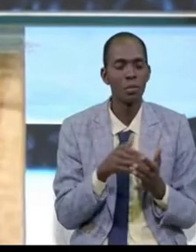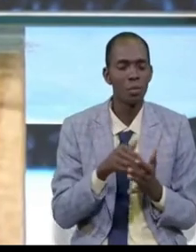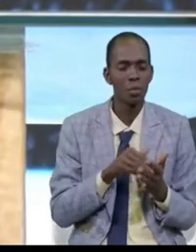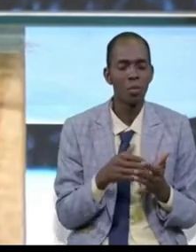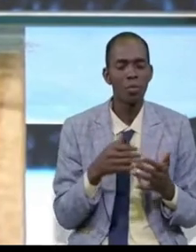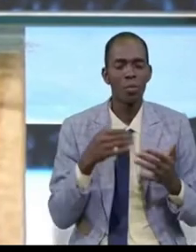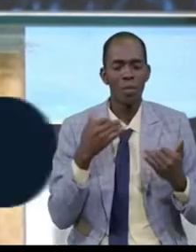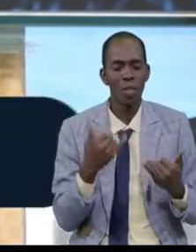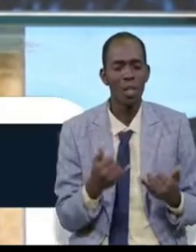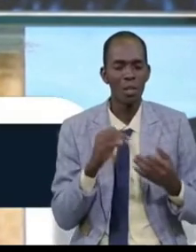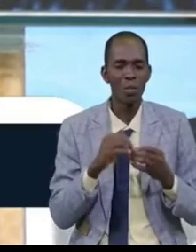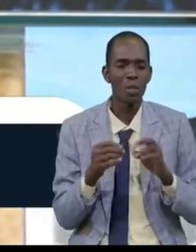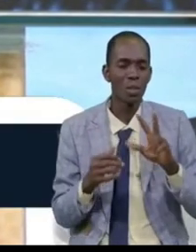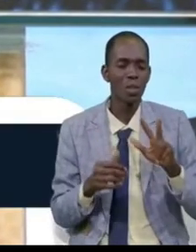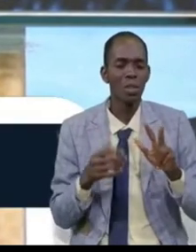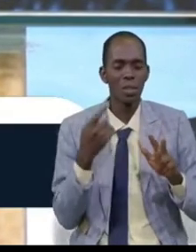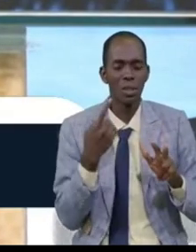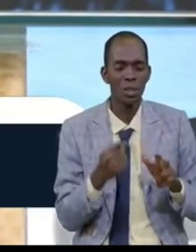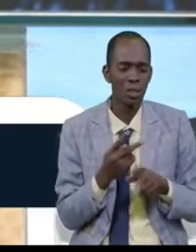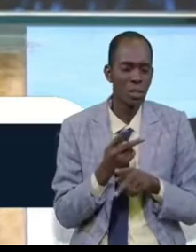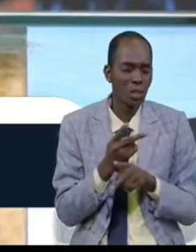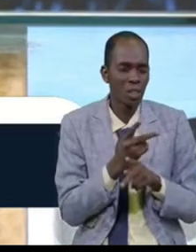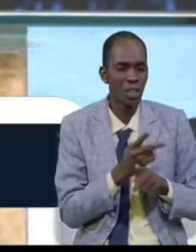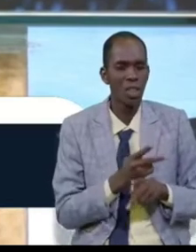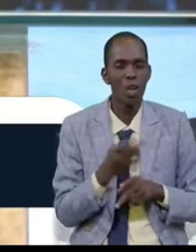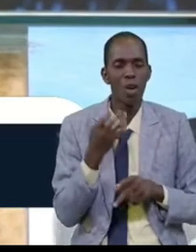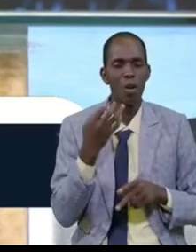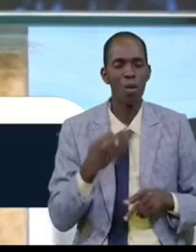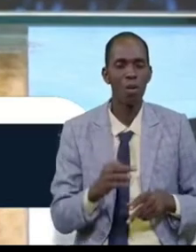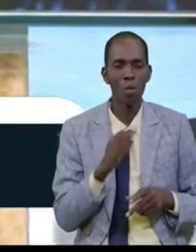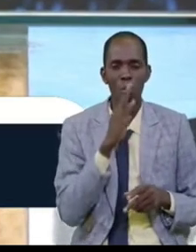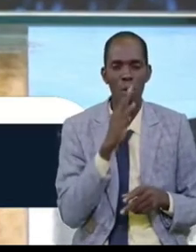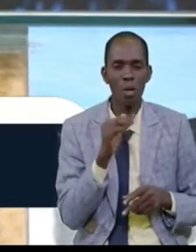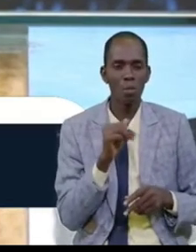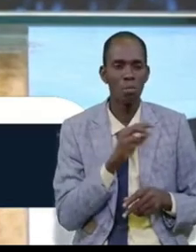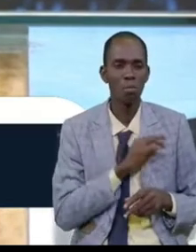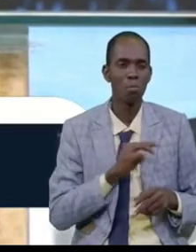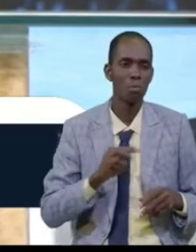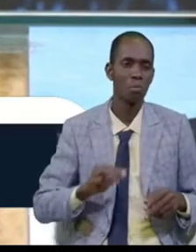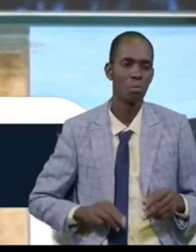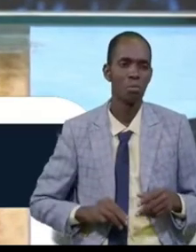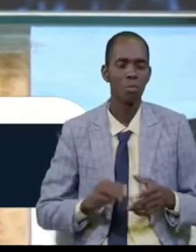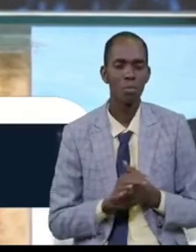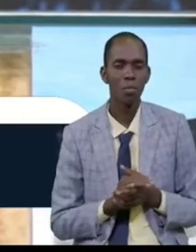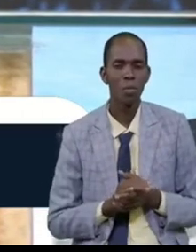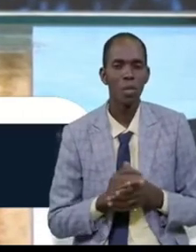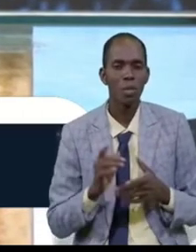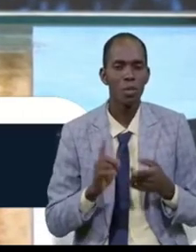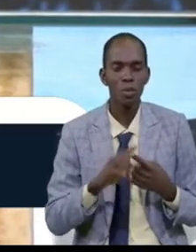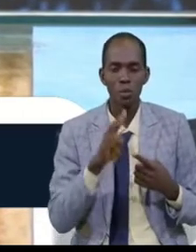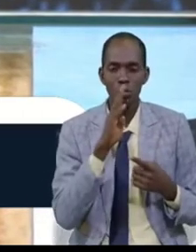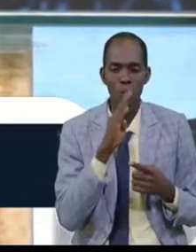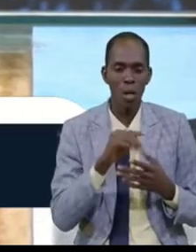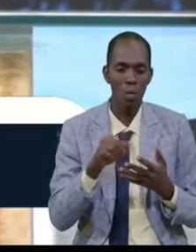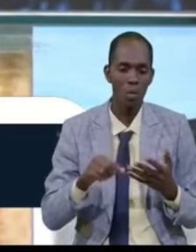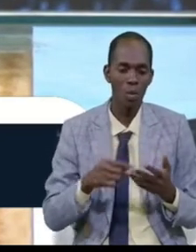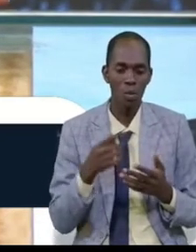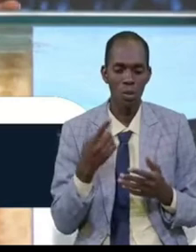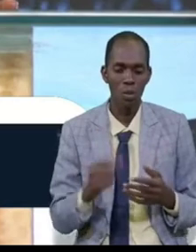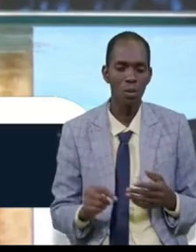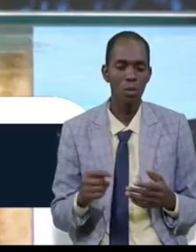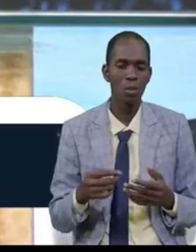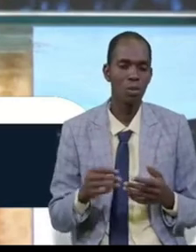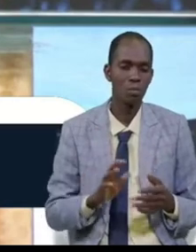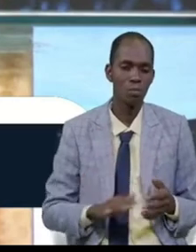members within the flock. All of us were the fold of Christ, were the flock of Christ. And we need to